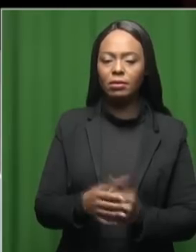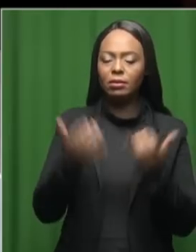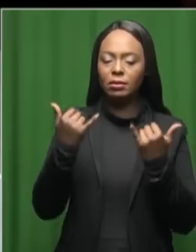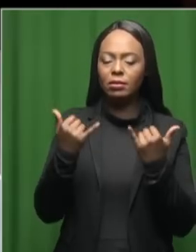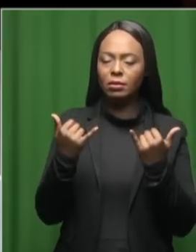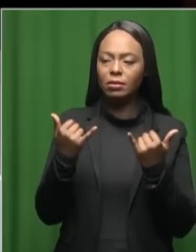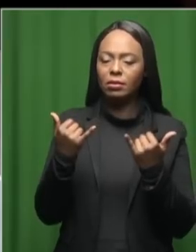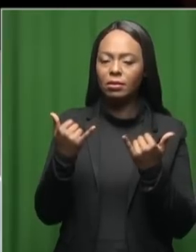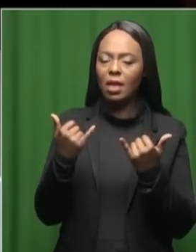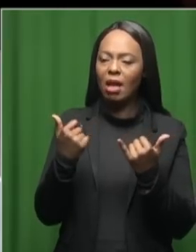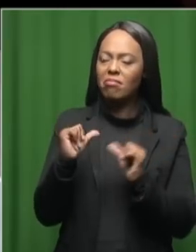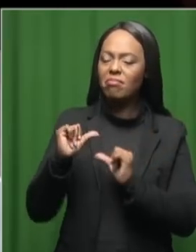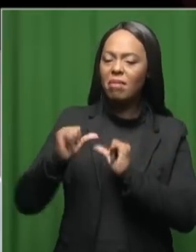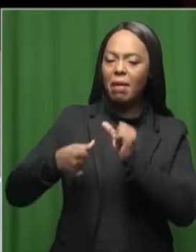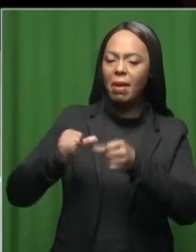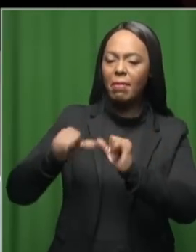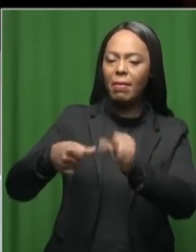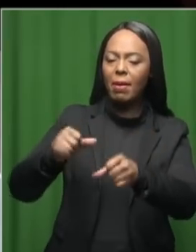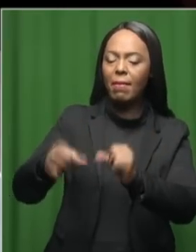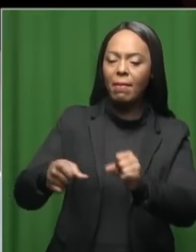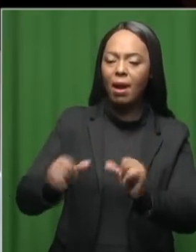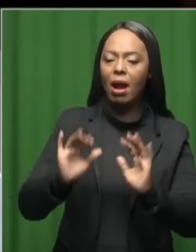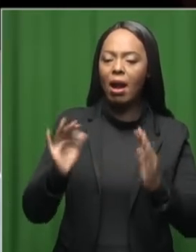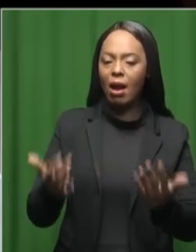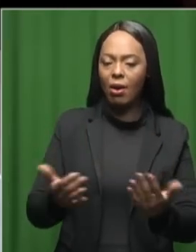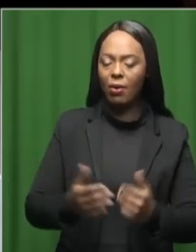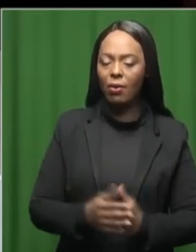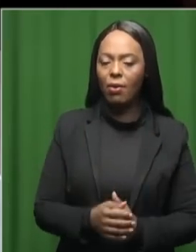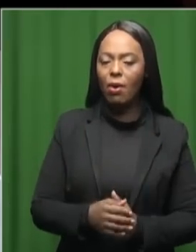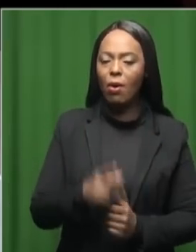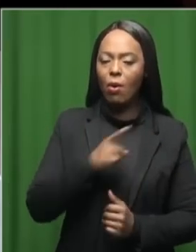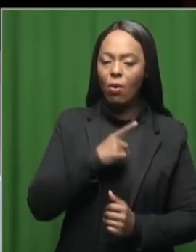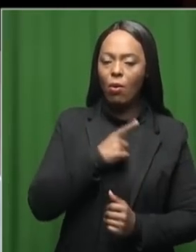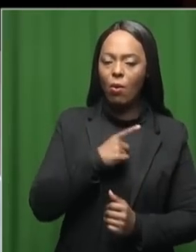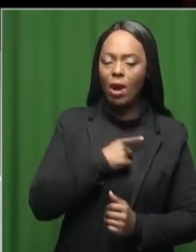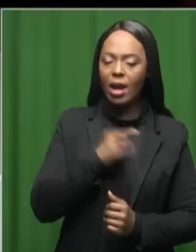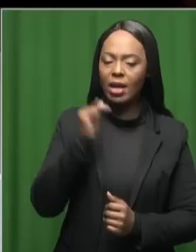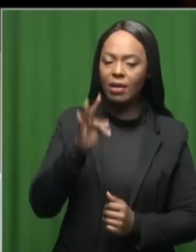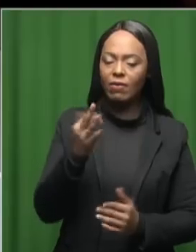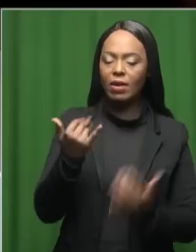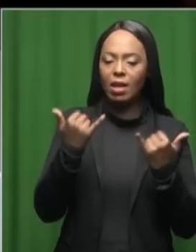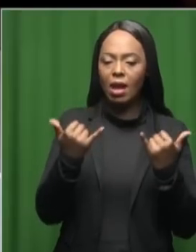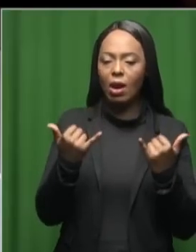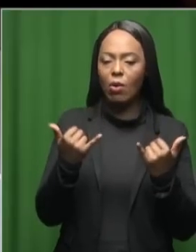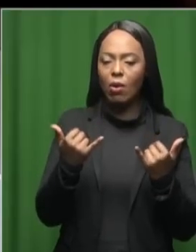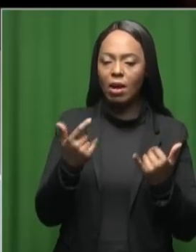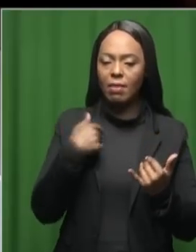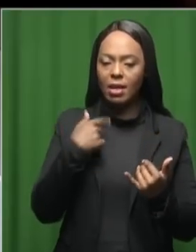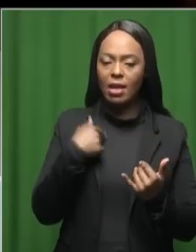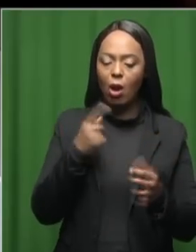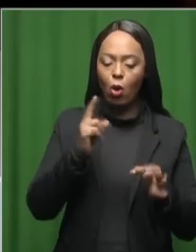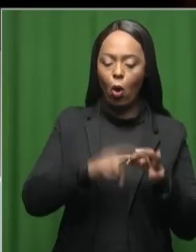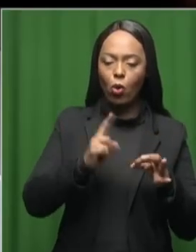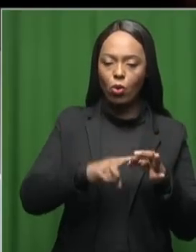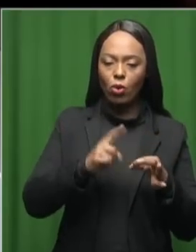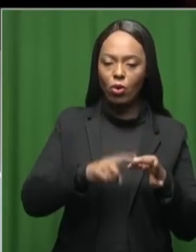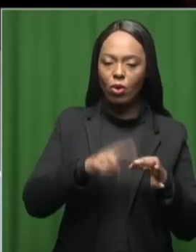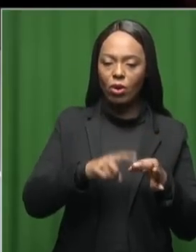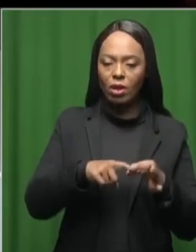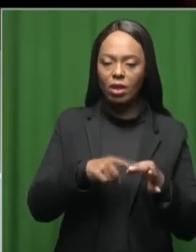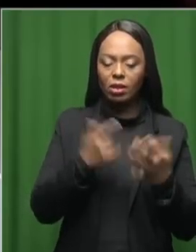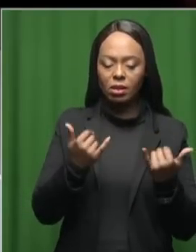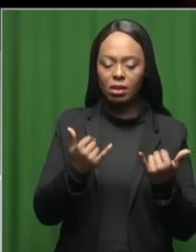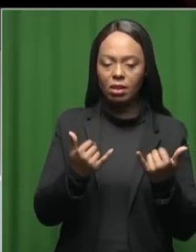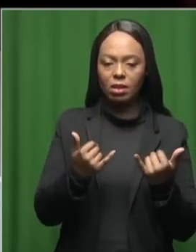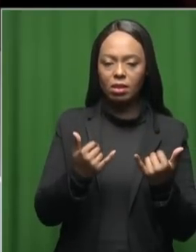the chain of events actually unfolds. If you are putting out a quote and I write a quote saying that in order to fix your curtain